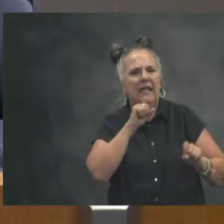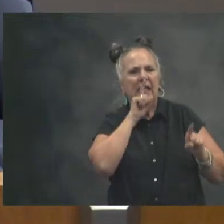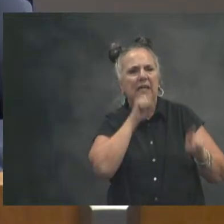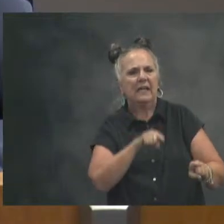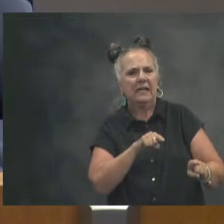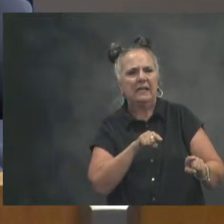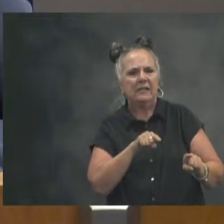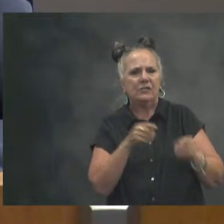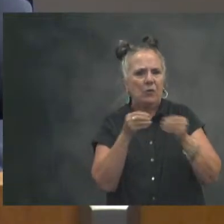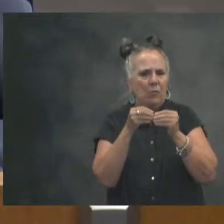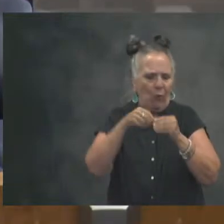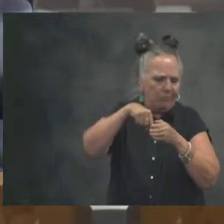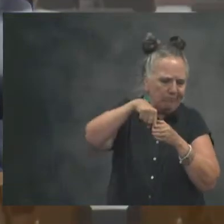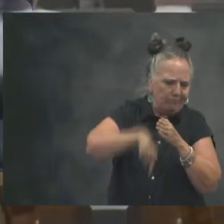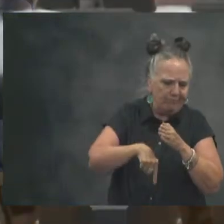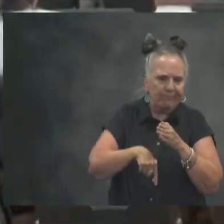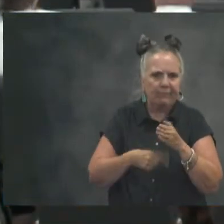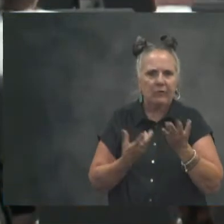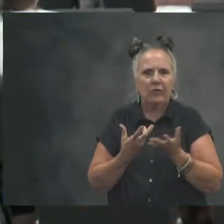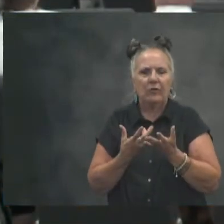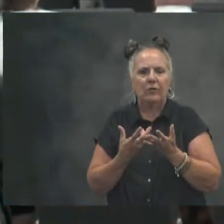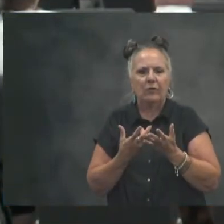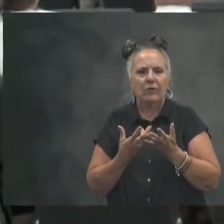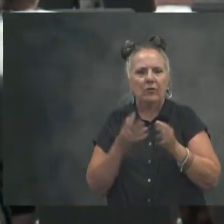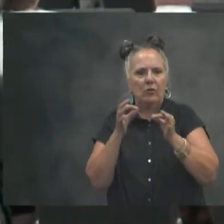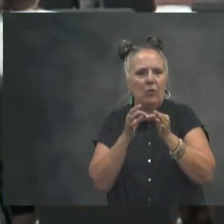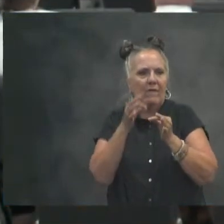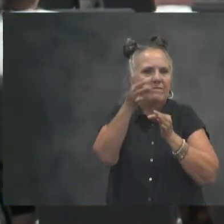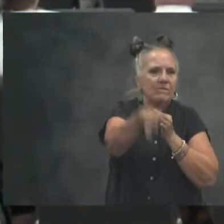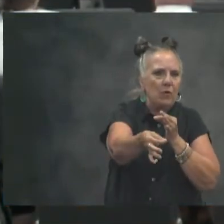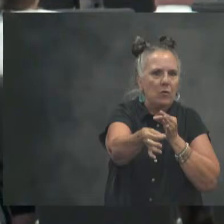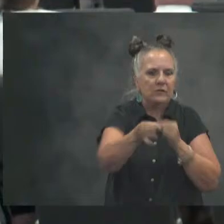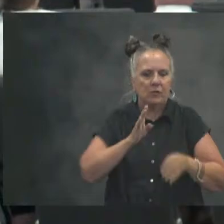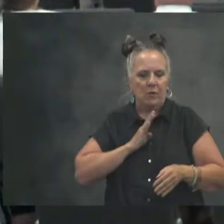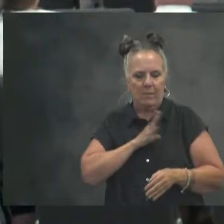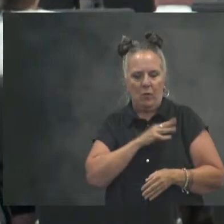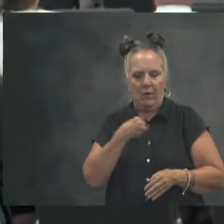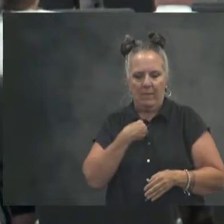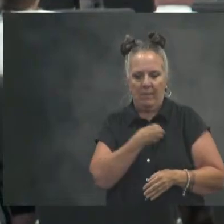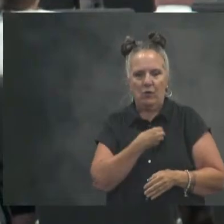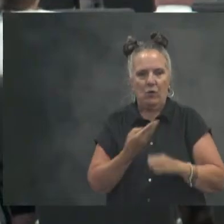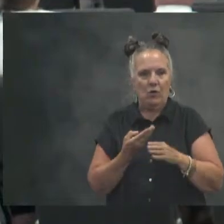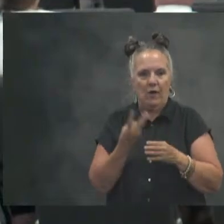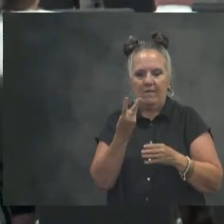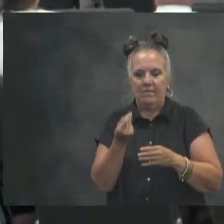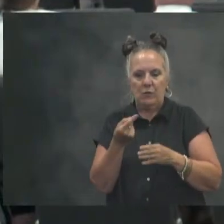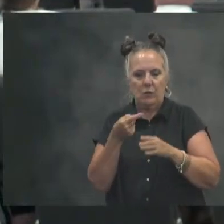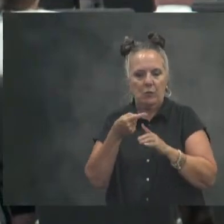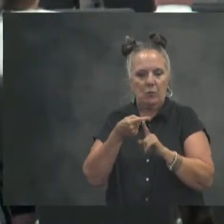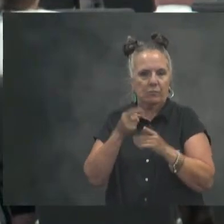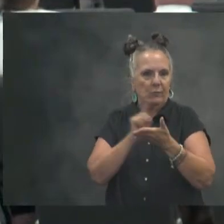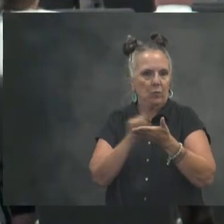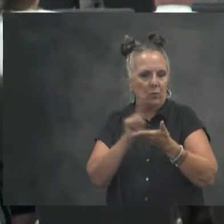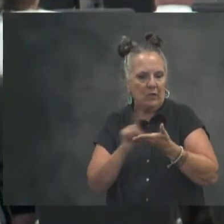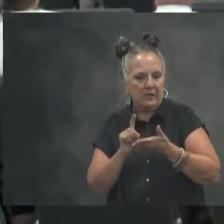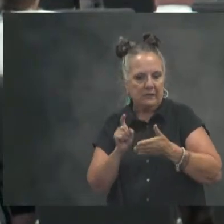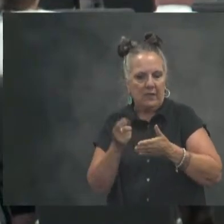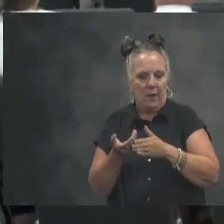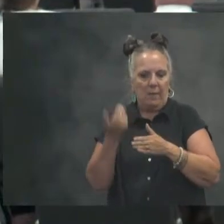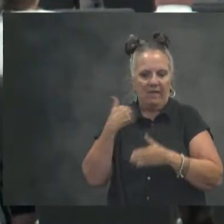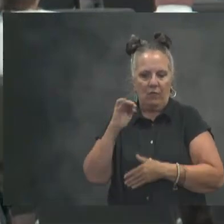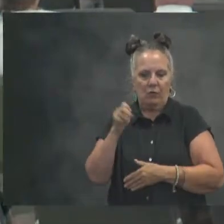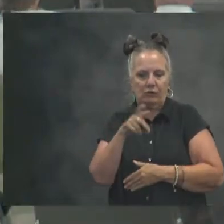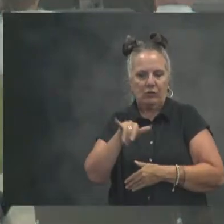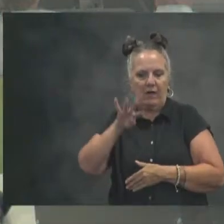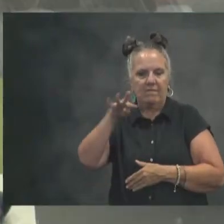of the details, those were all forwarded to board members a few weeks back, just prior to the July 4th holiday, under